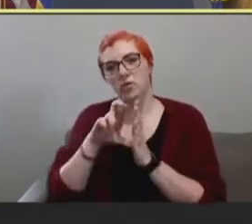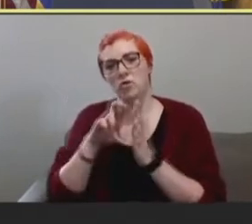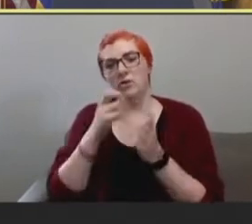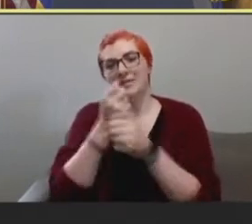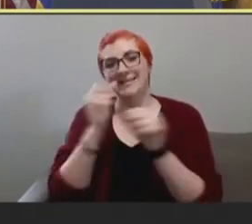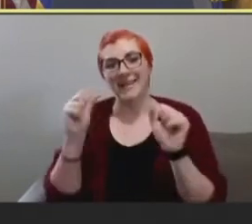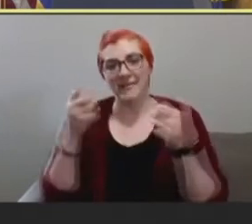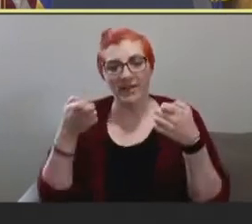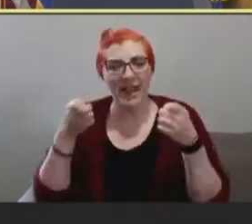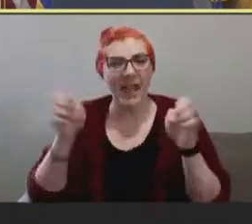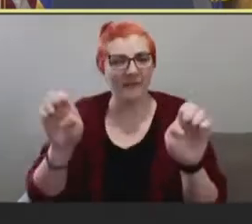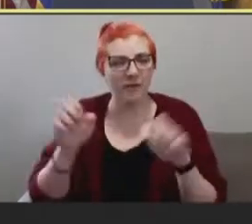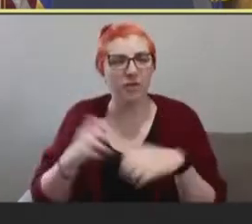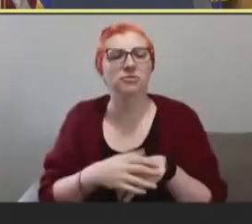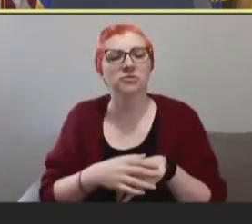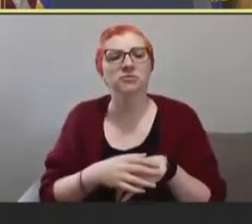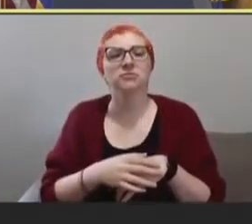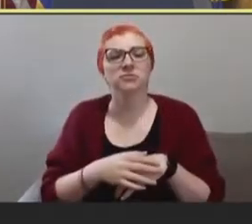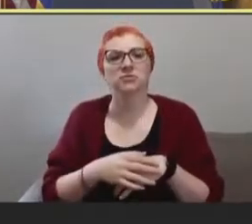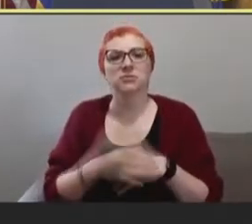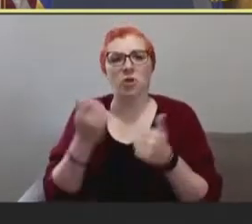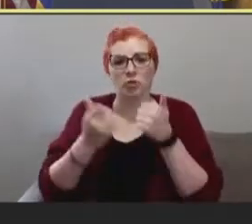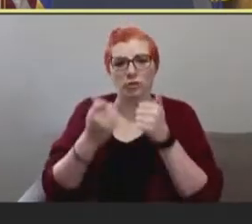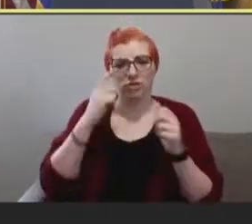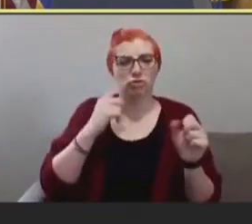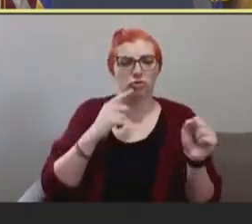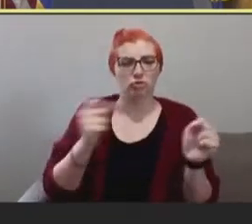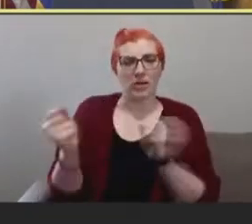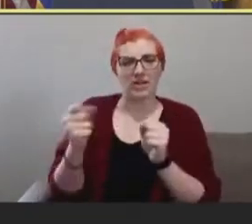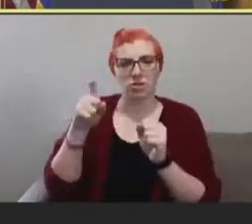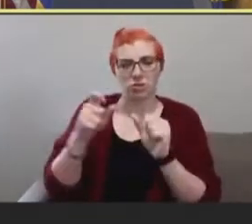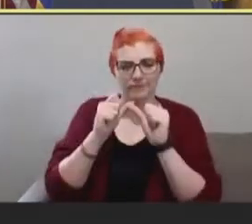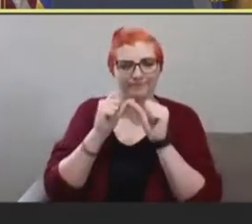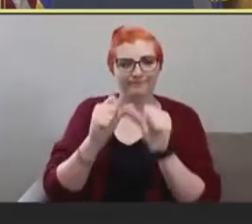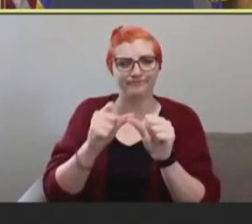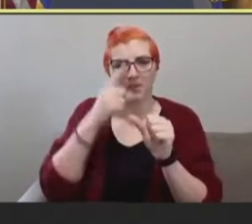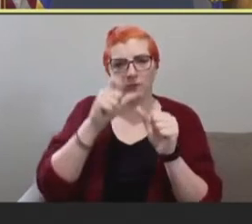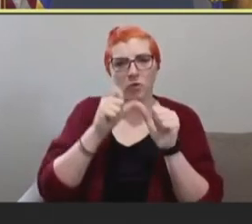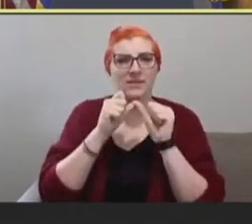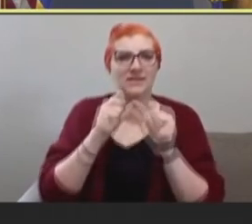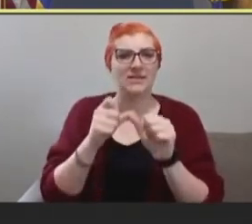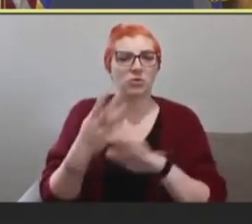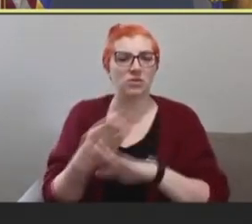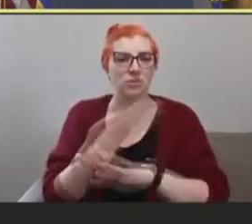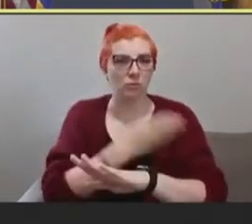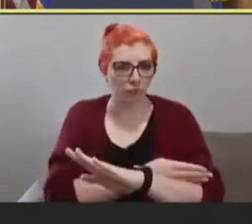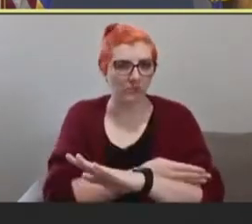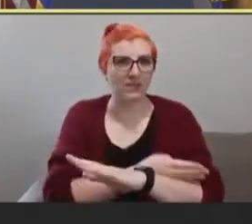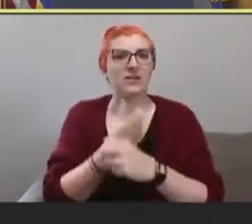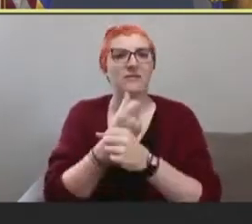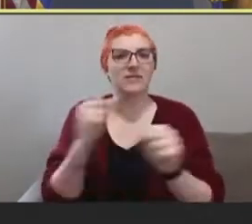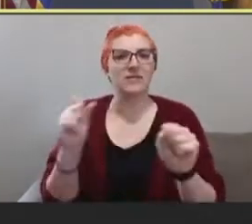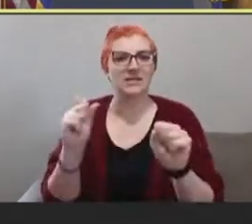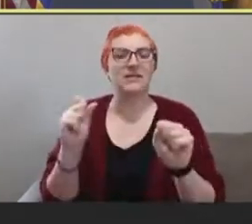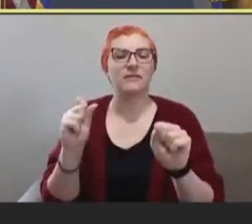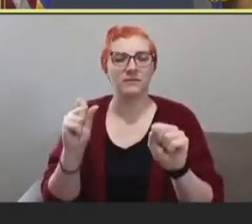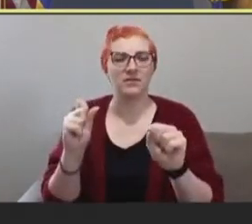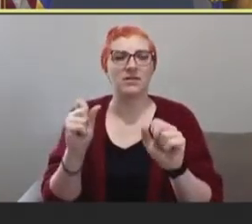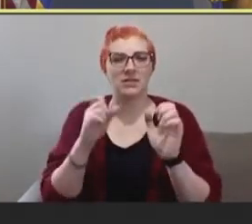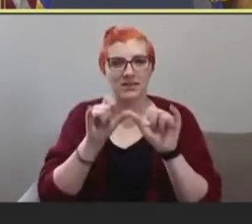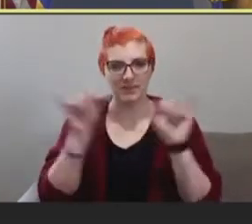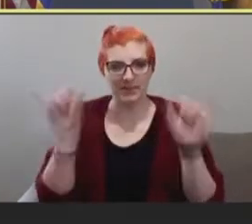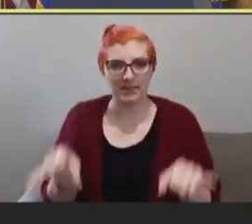recommendations on which strategies should be maintained for continuous improvement of the vaccine safety system, as well as